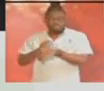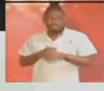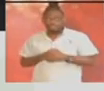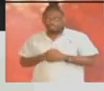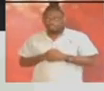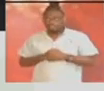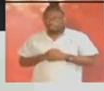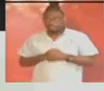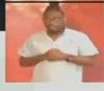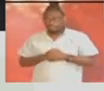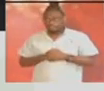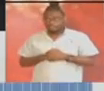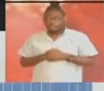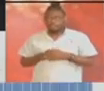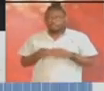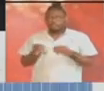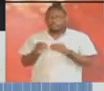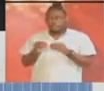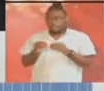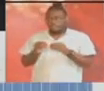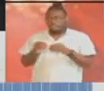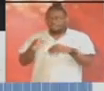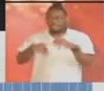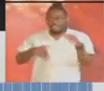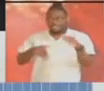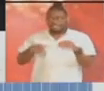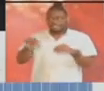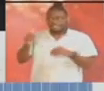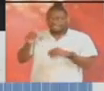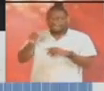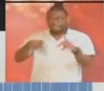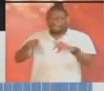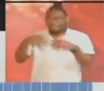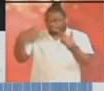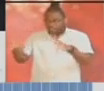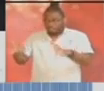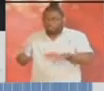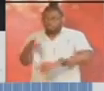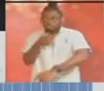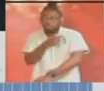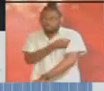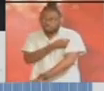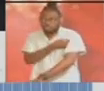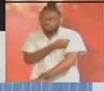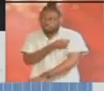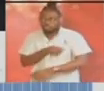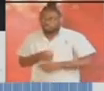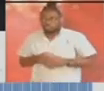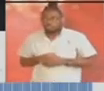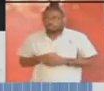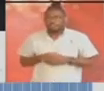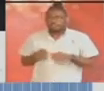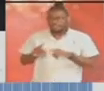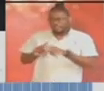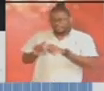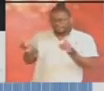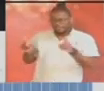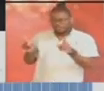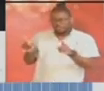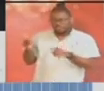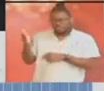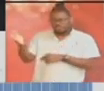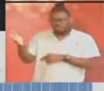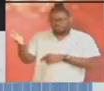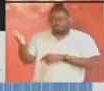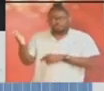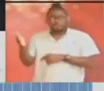vaccinated. Next slide, please. Now, this is an interesting and a different slide from what we normally show. This is really showing the cumulative